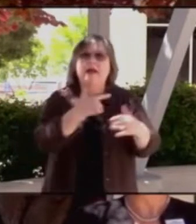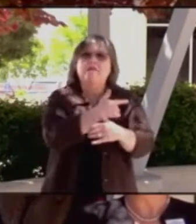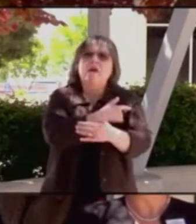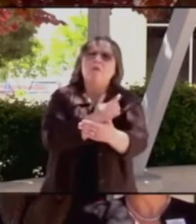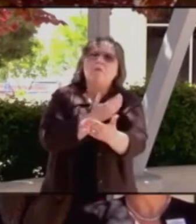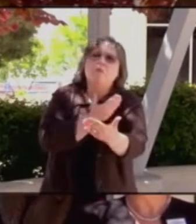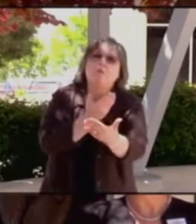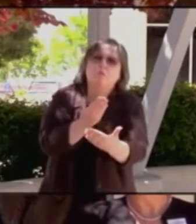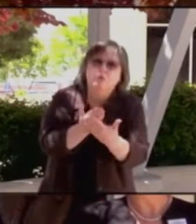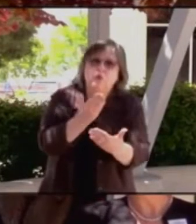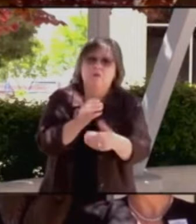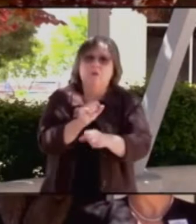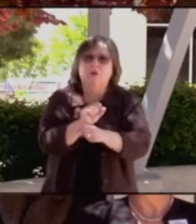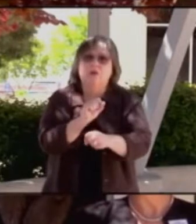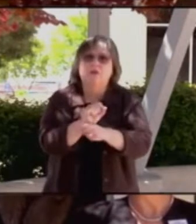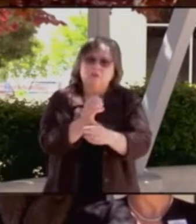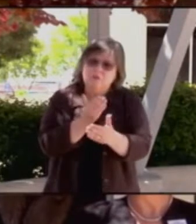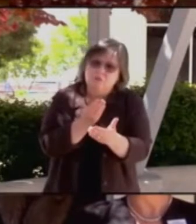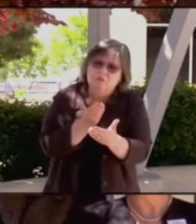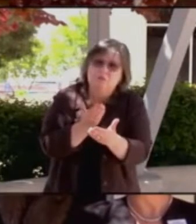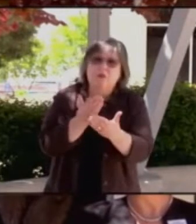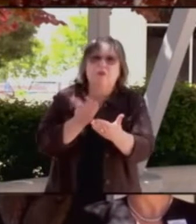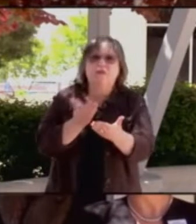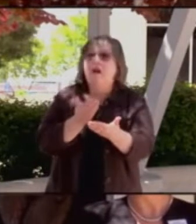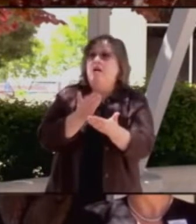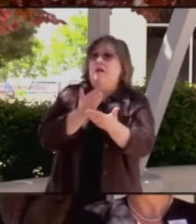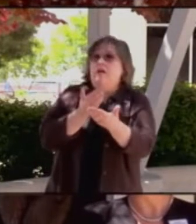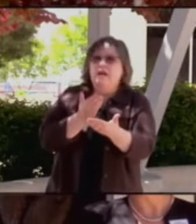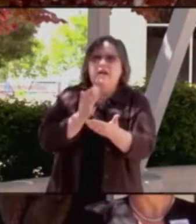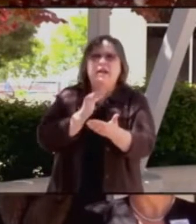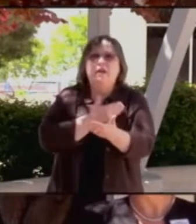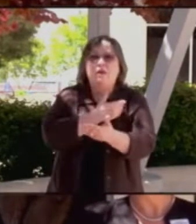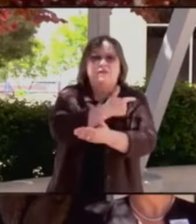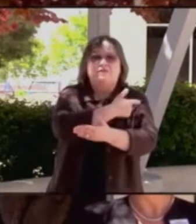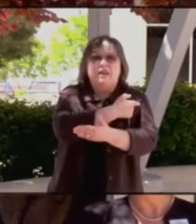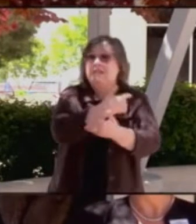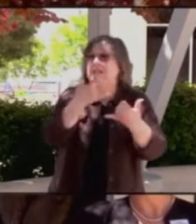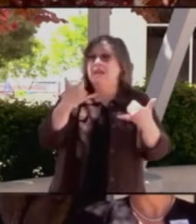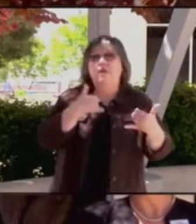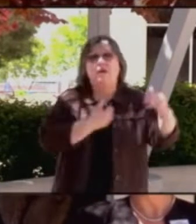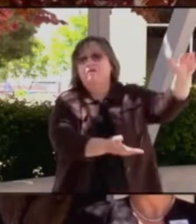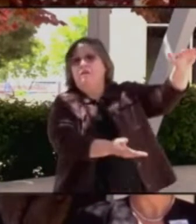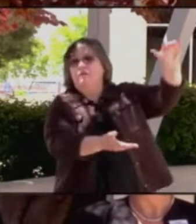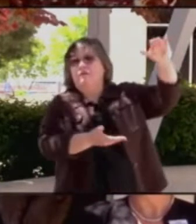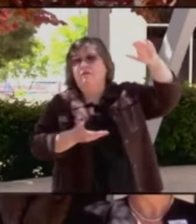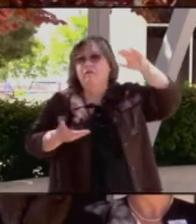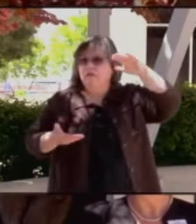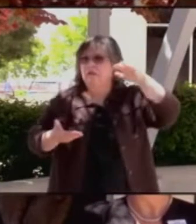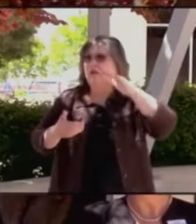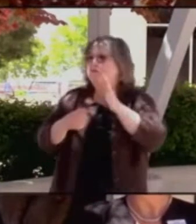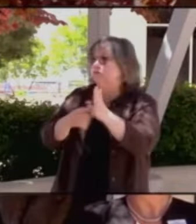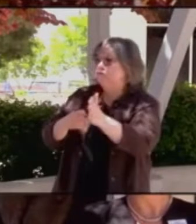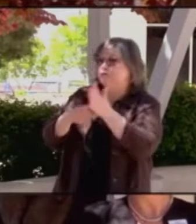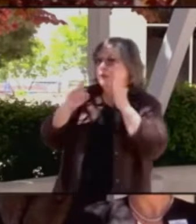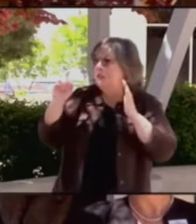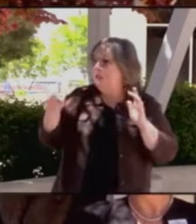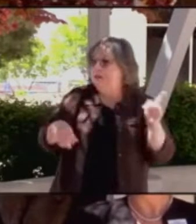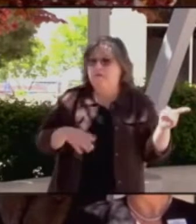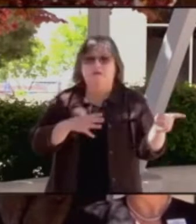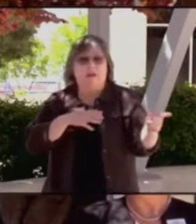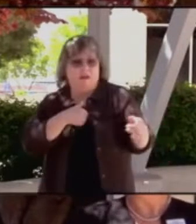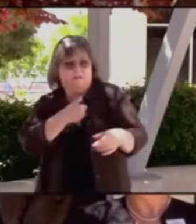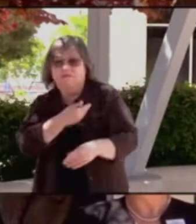our supply of our vaccine is equal and almost exceeding the demand here. So therefore, it's really easy to get our vaccines